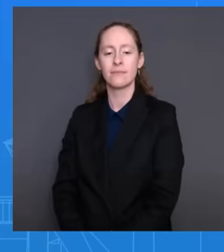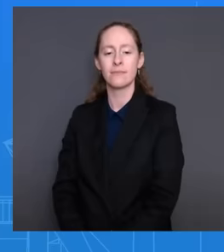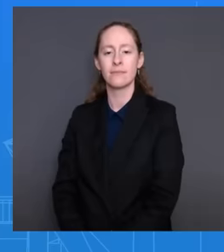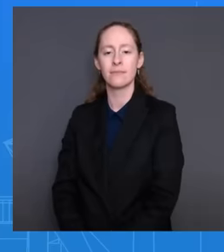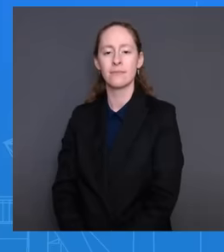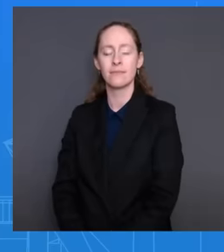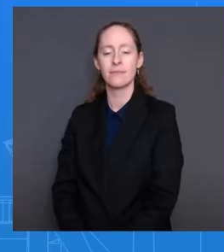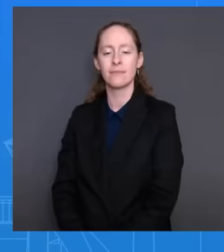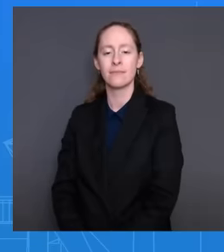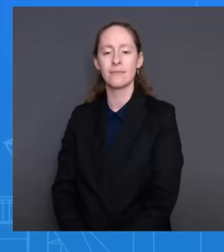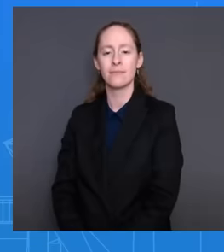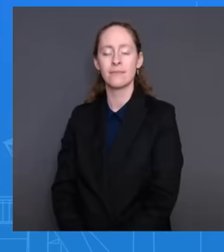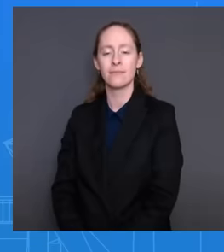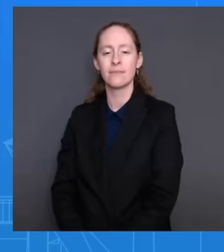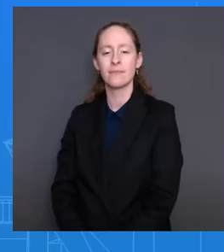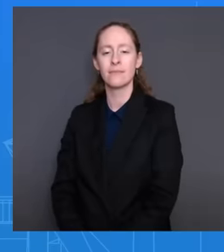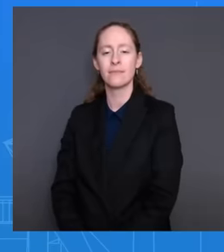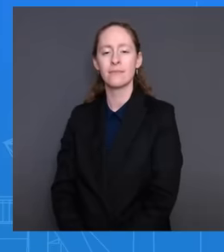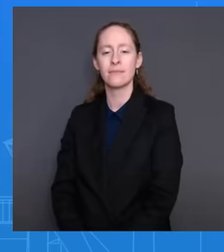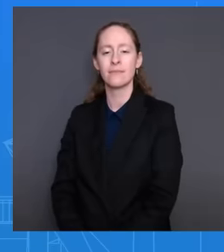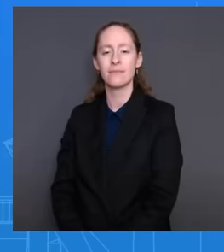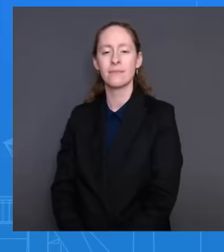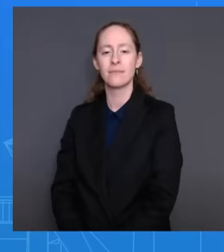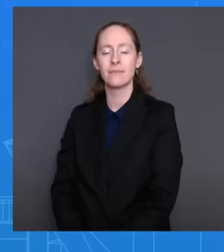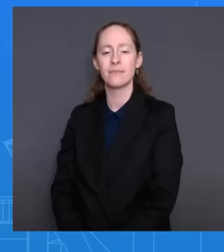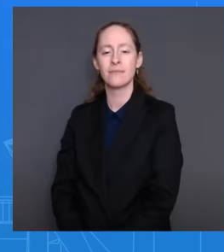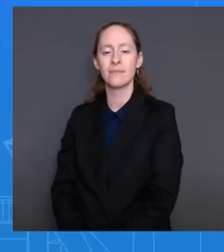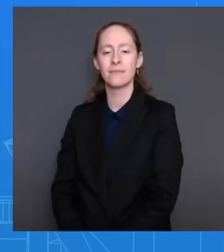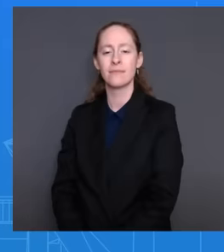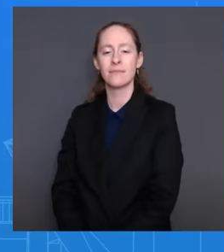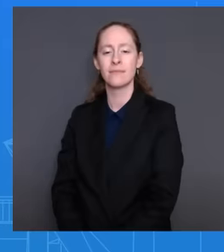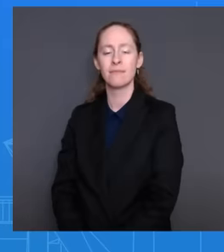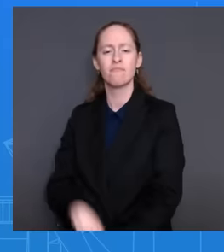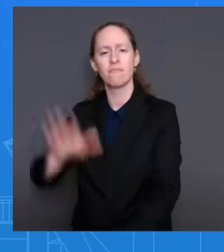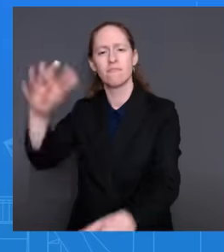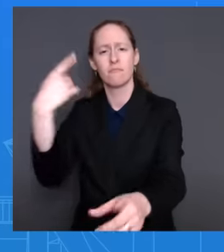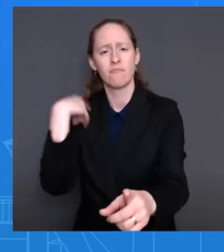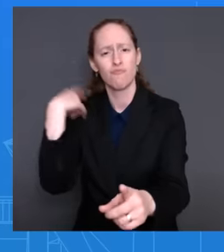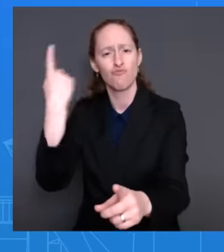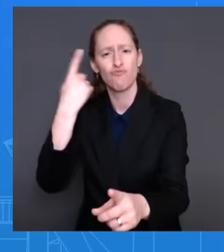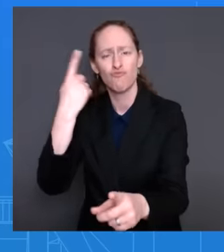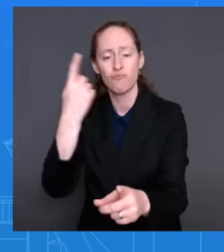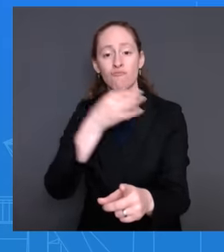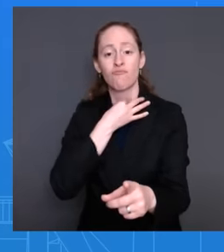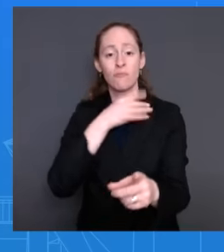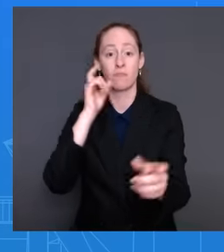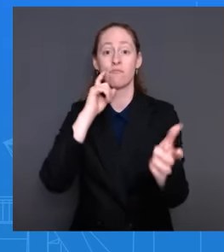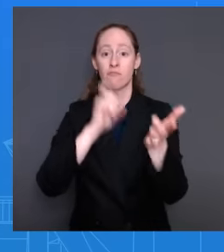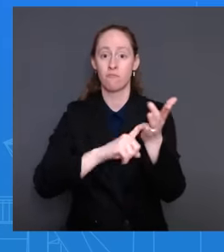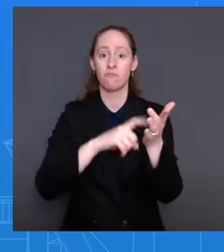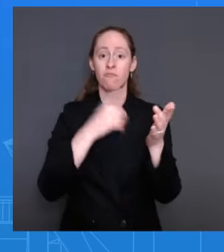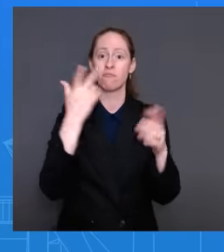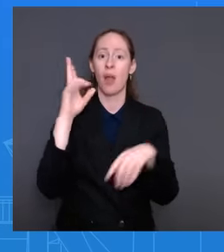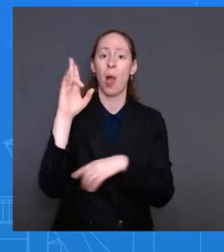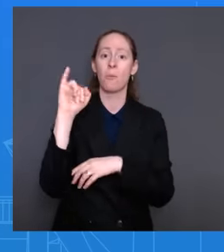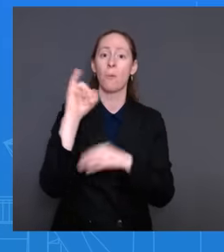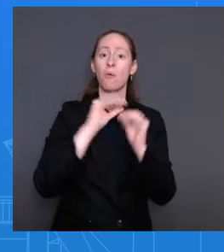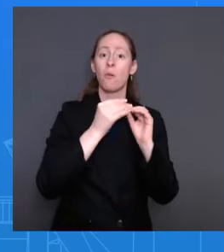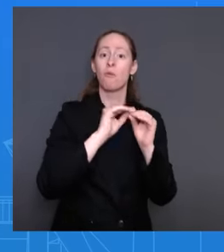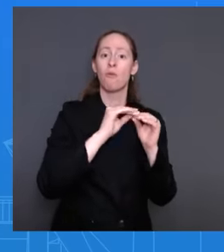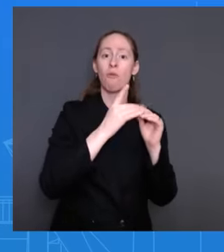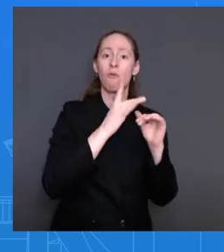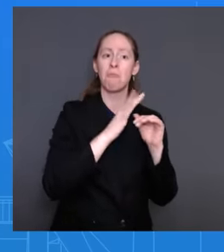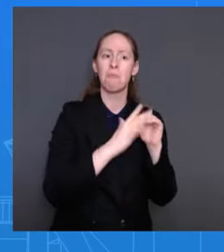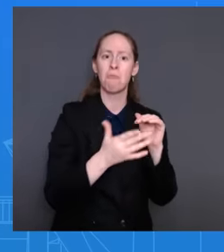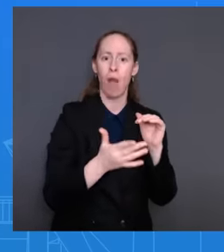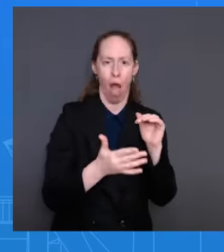acceptable in order to obtain lower inflation? Well, I think that one of the things about this transition,